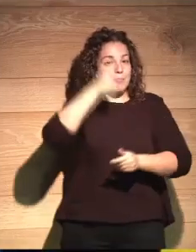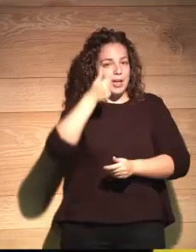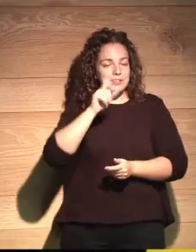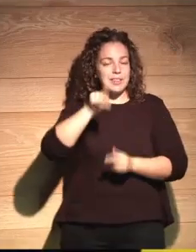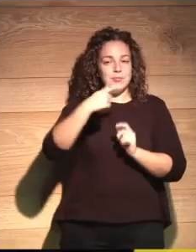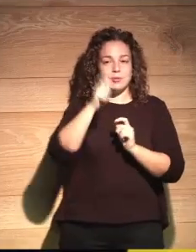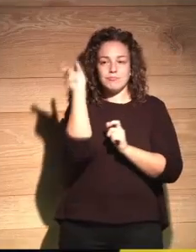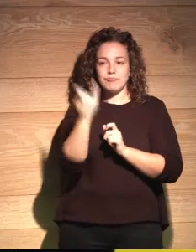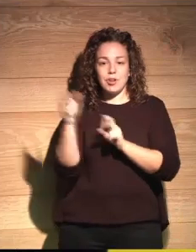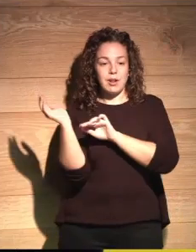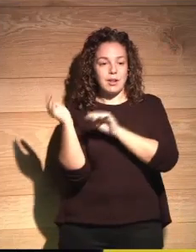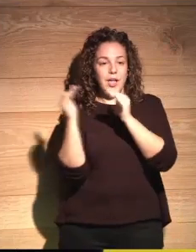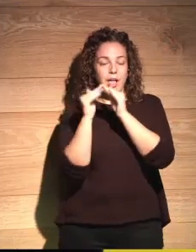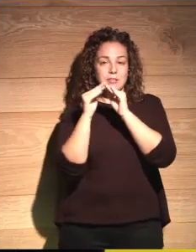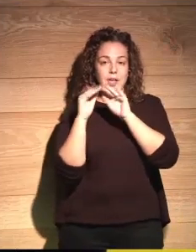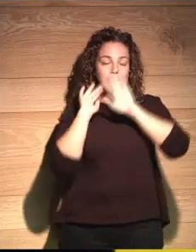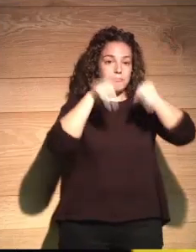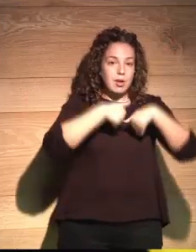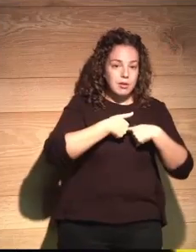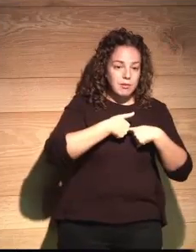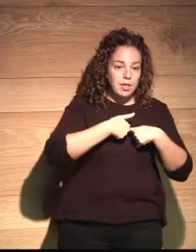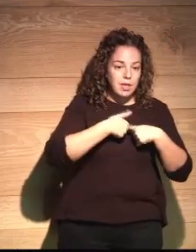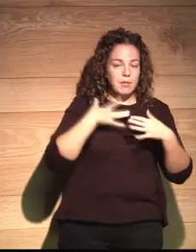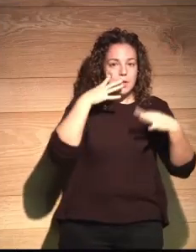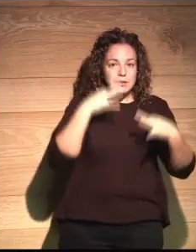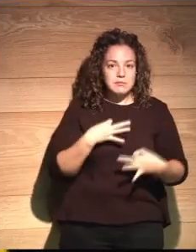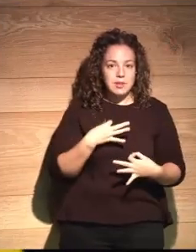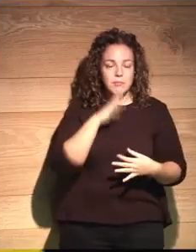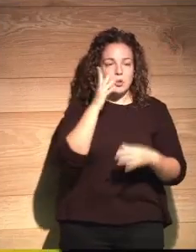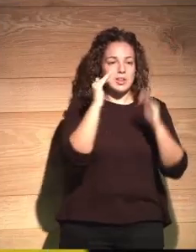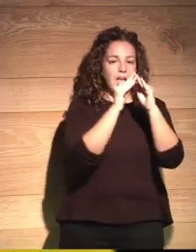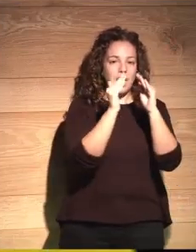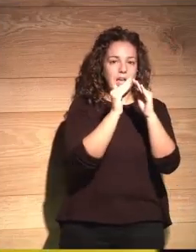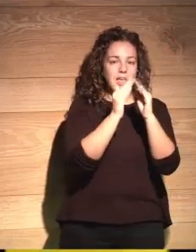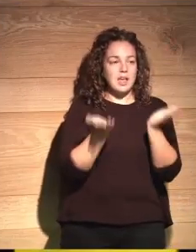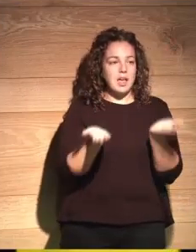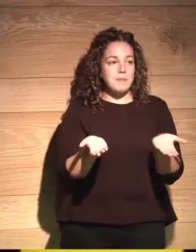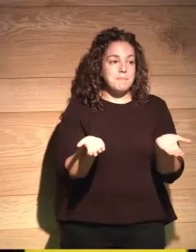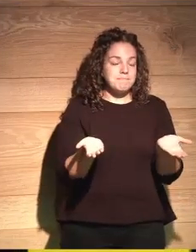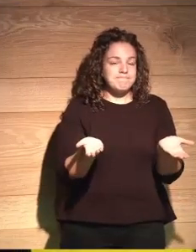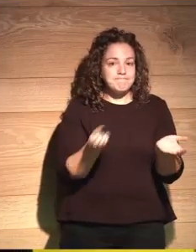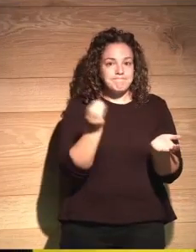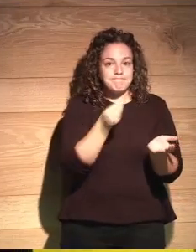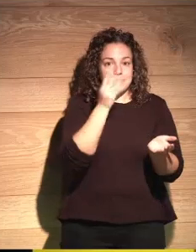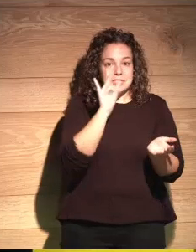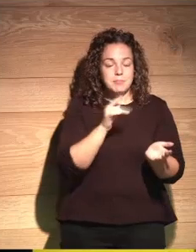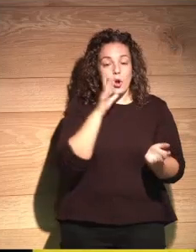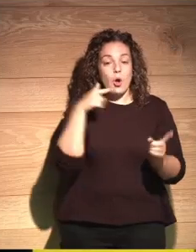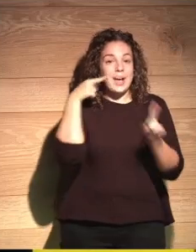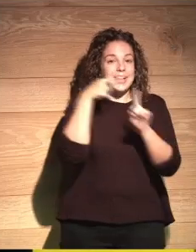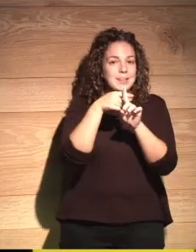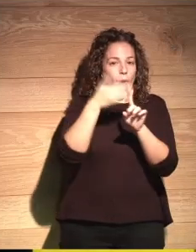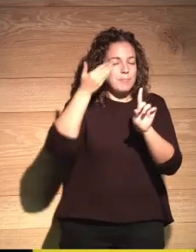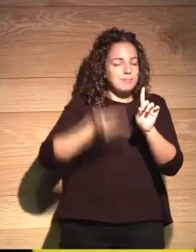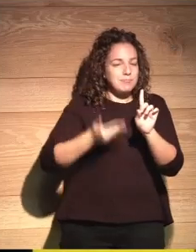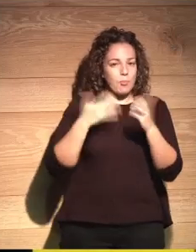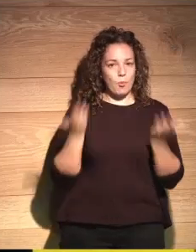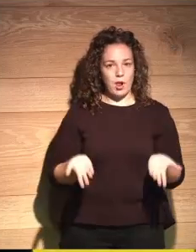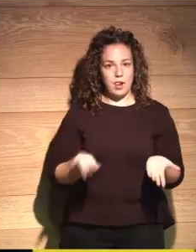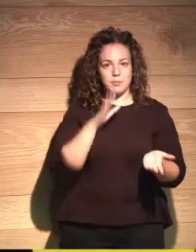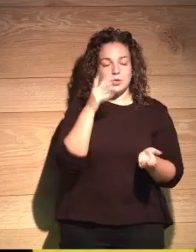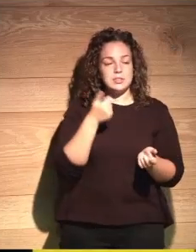place, I'm going to revamp your house, and then people come back, and well, yeah, the house is much prettier